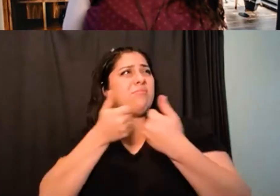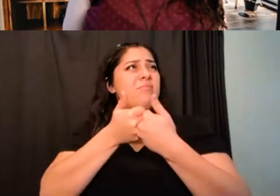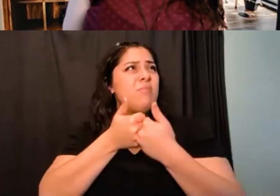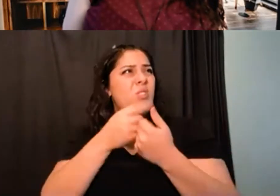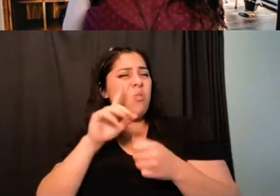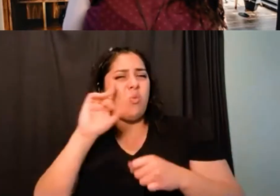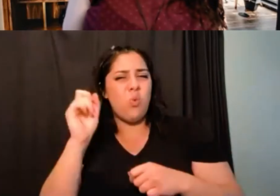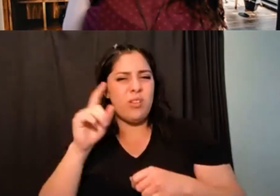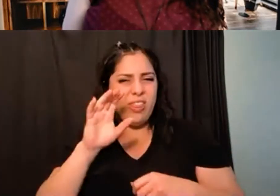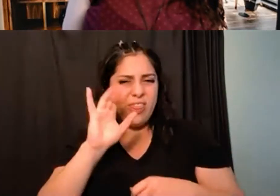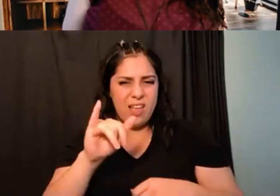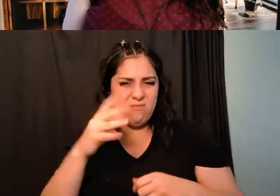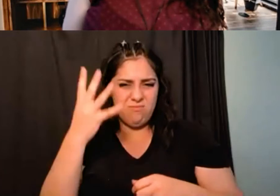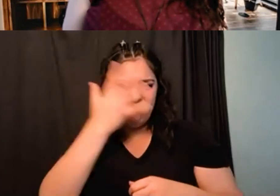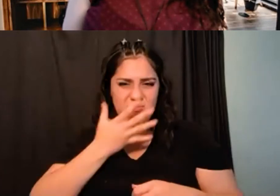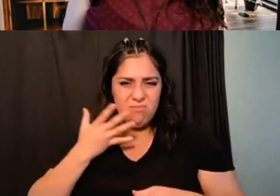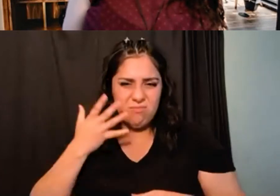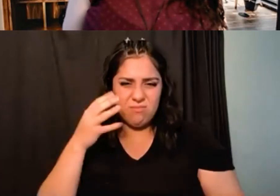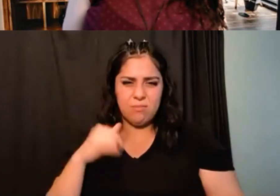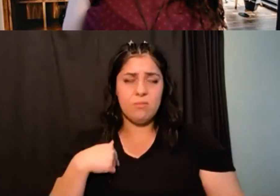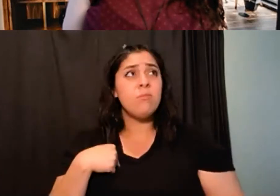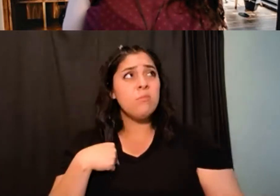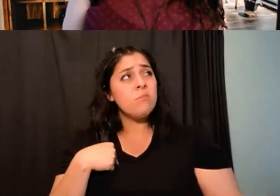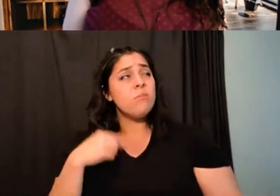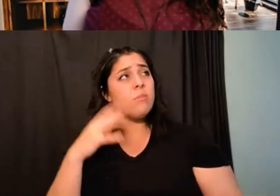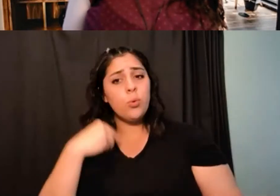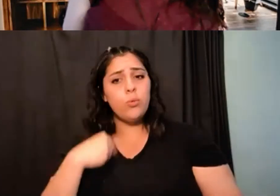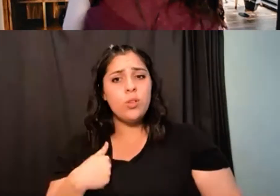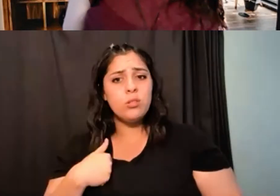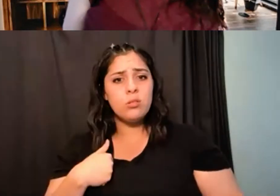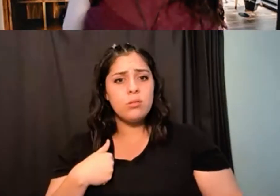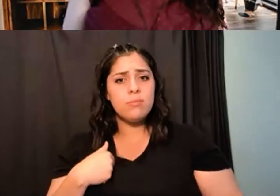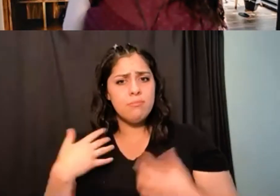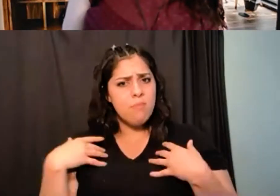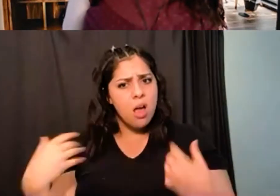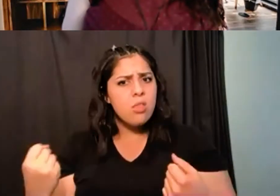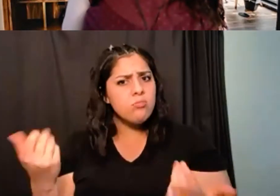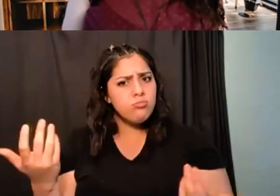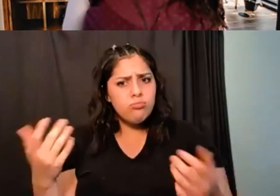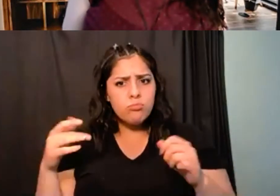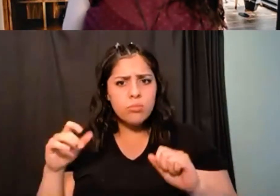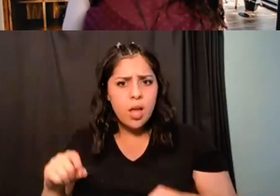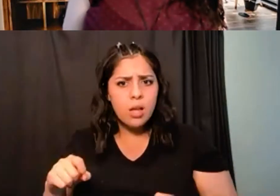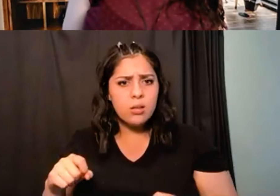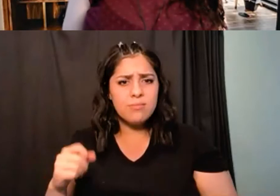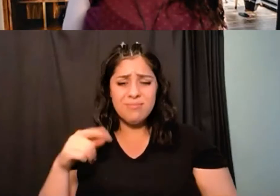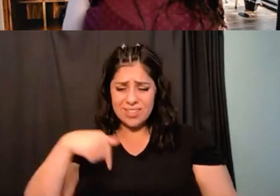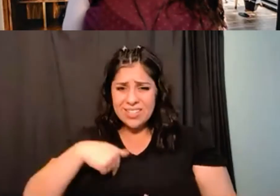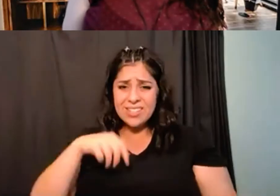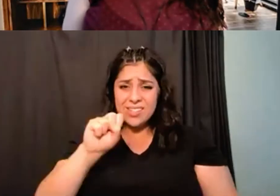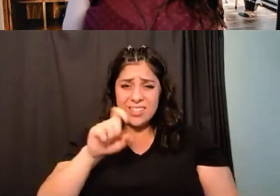that maybe I'm beautiful. Maybe I'm healthy and this is sexy and kind of